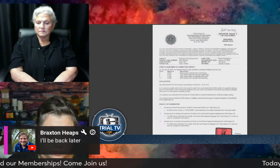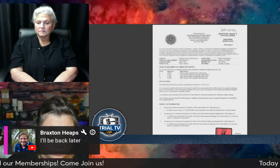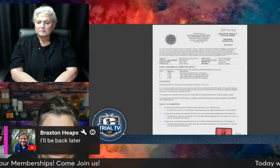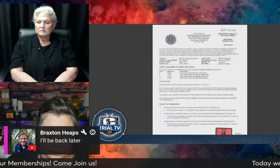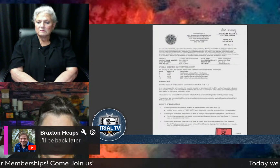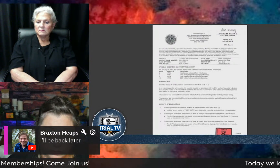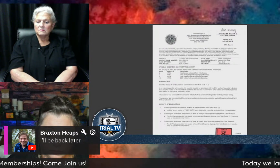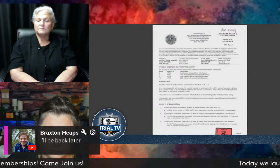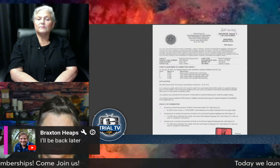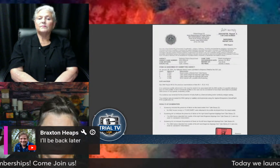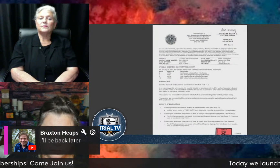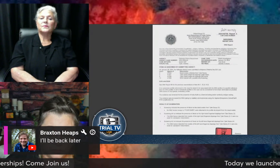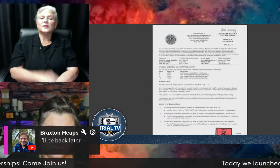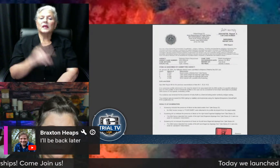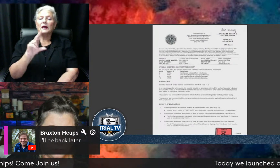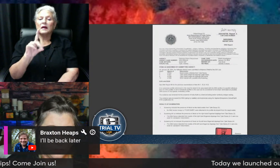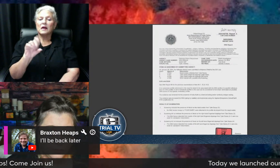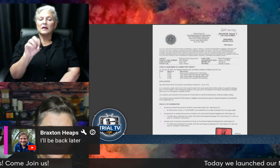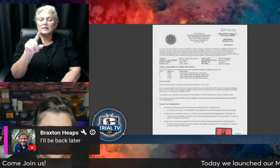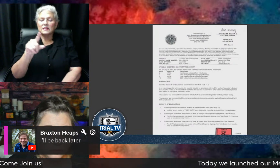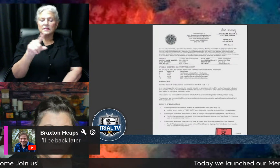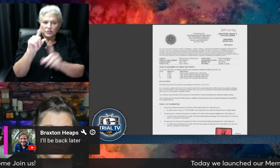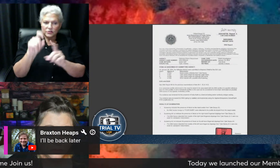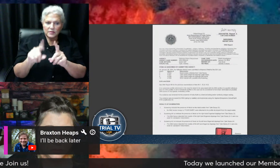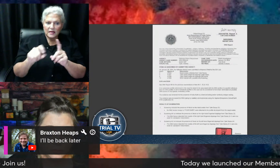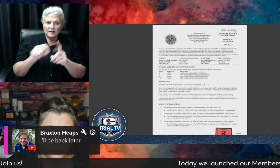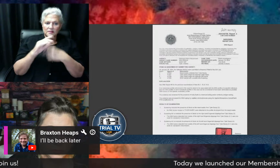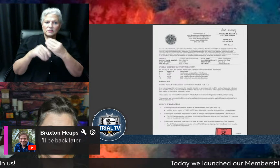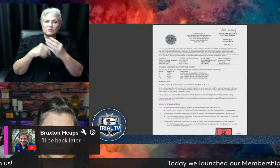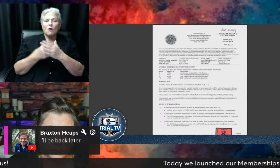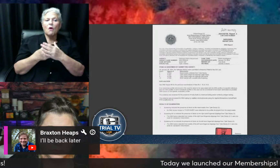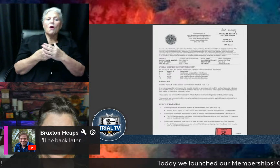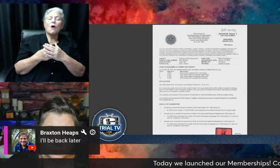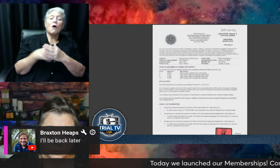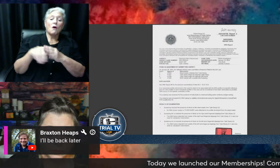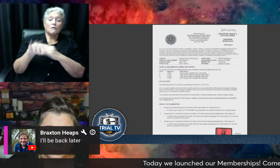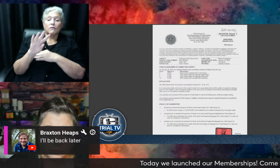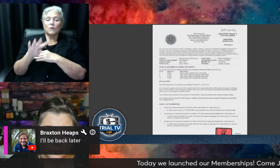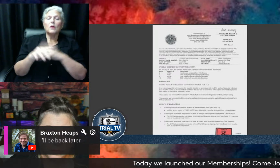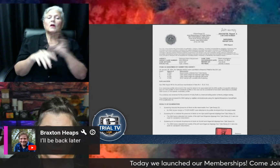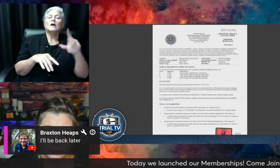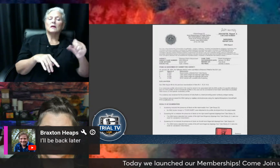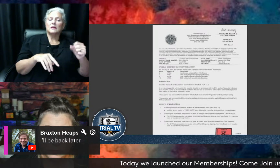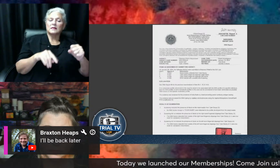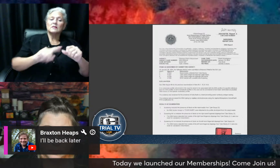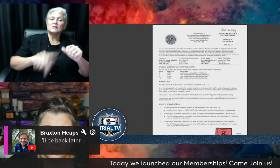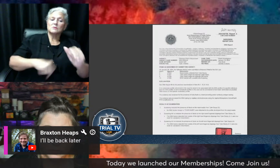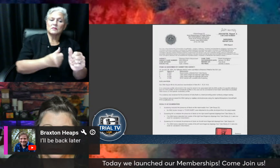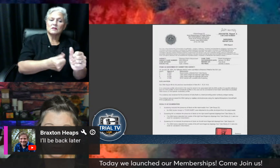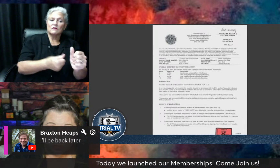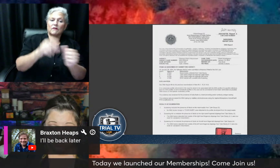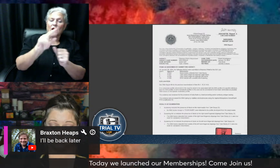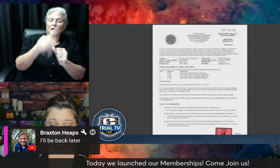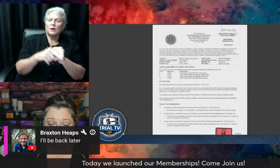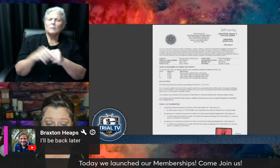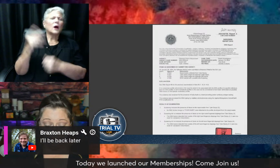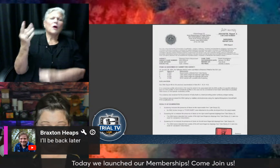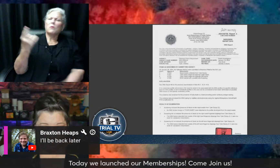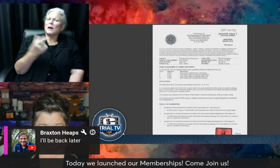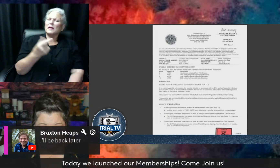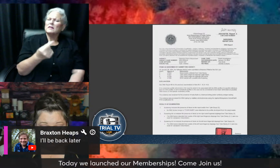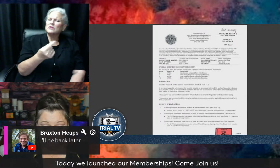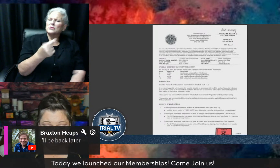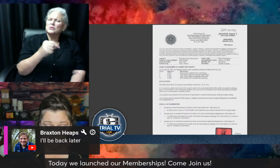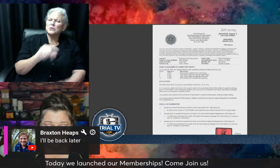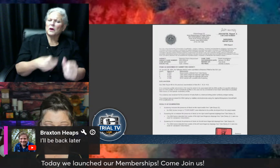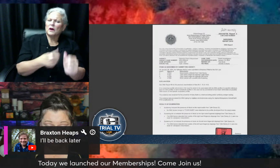Did you test all 4 of those? I did. And this was a follow-up testing? Yes. You did later? Why did you do a follow-up testing?